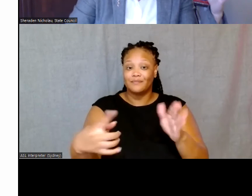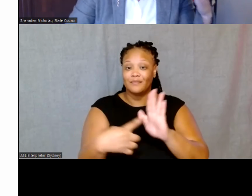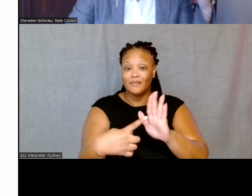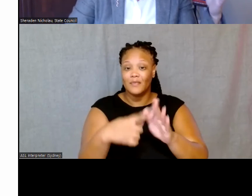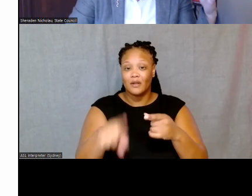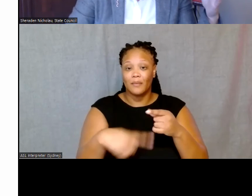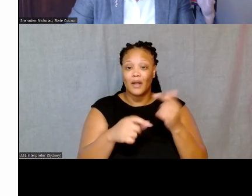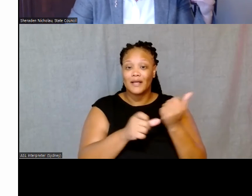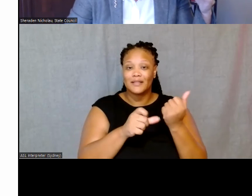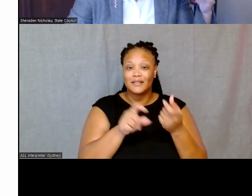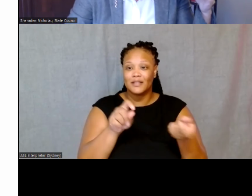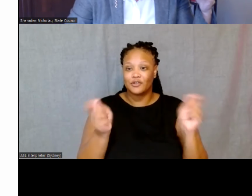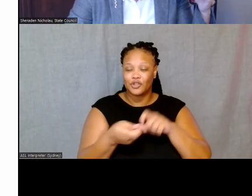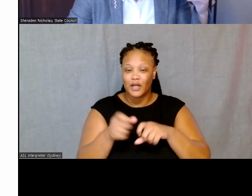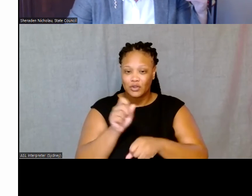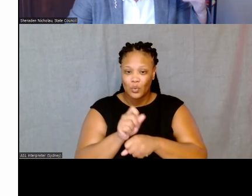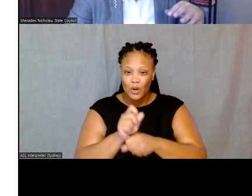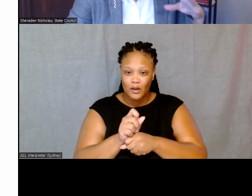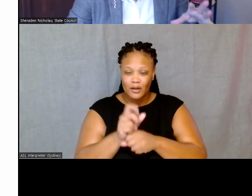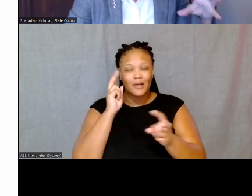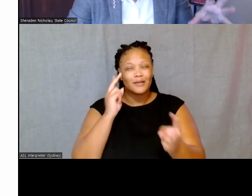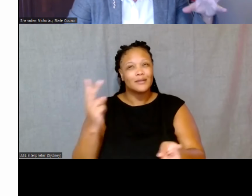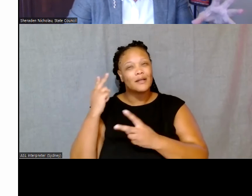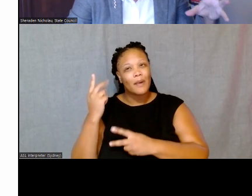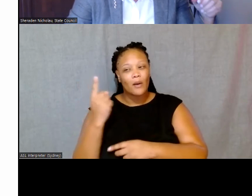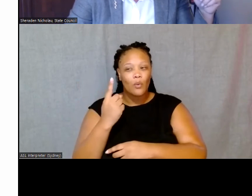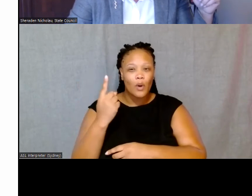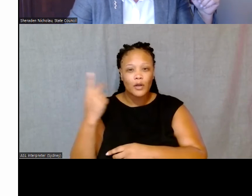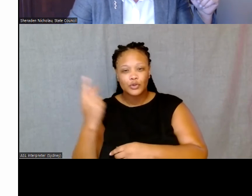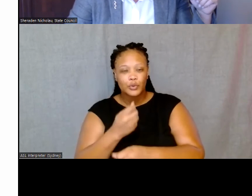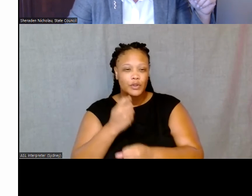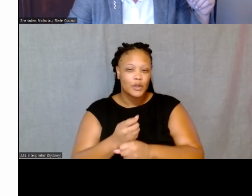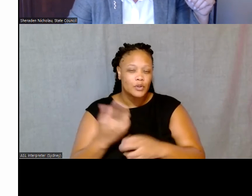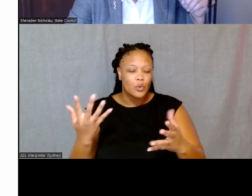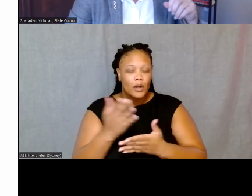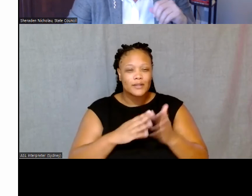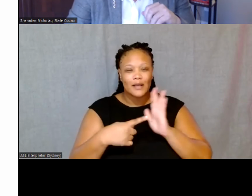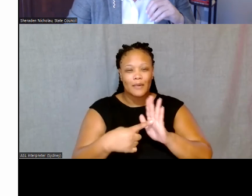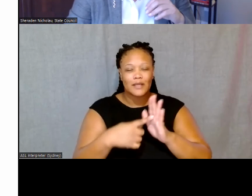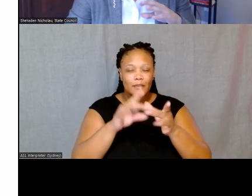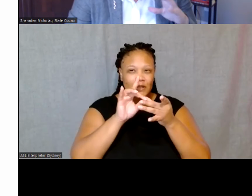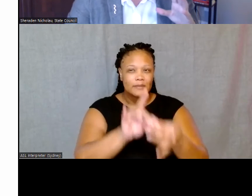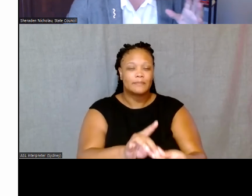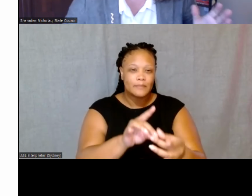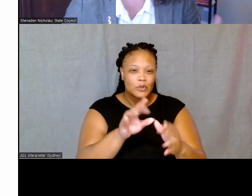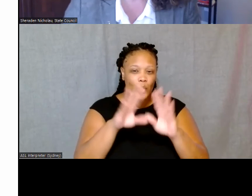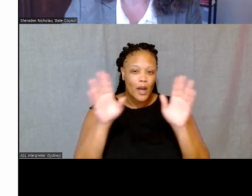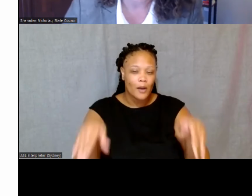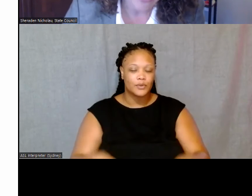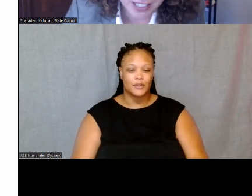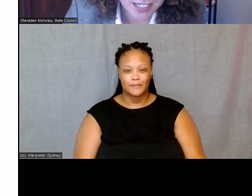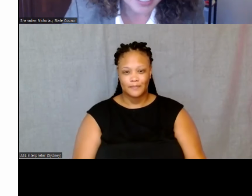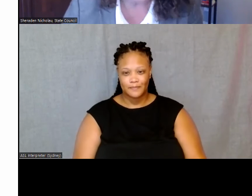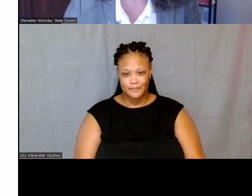about the last year or two, what are some examples of systems change work specific to housing? So as a result of not just